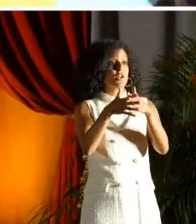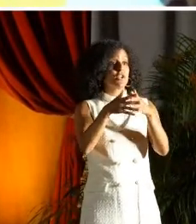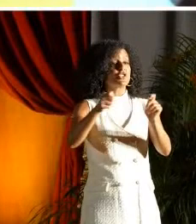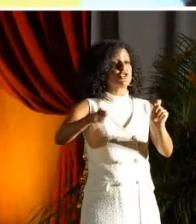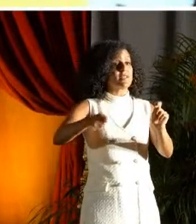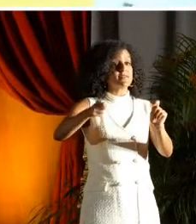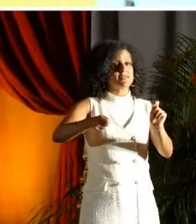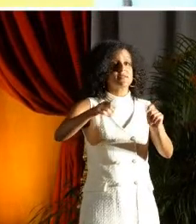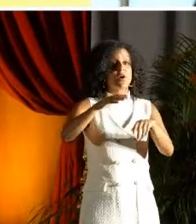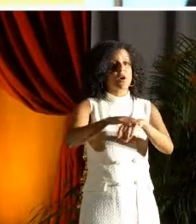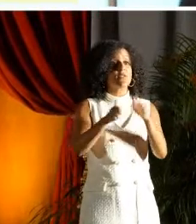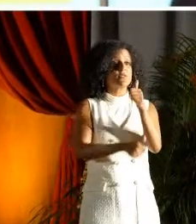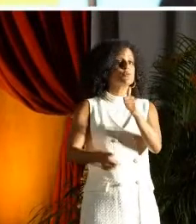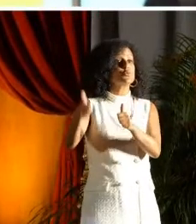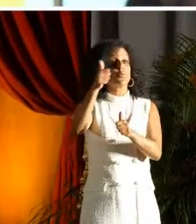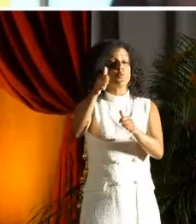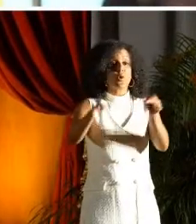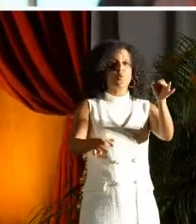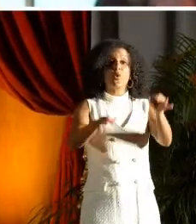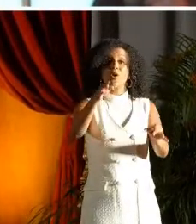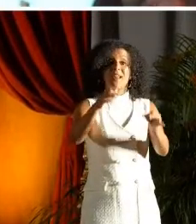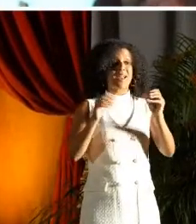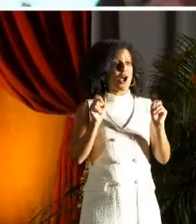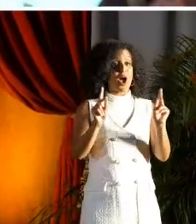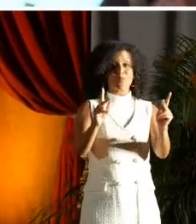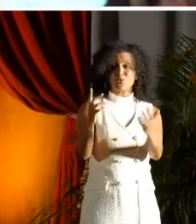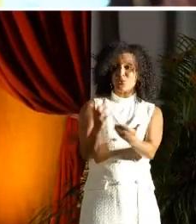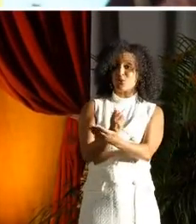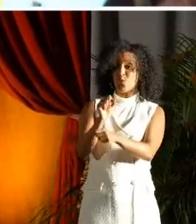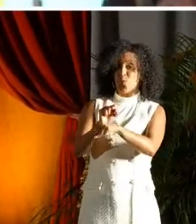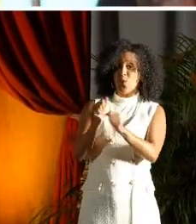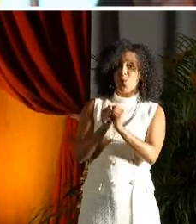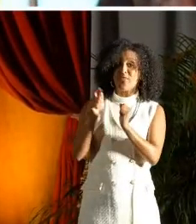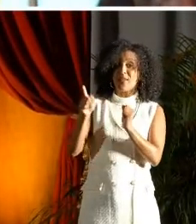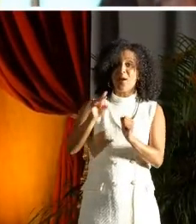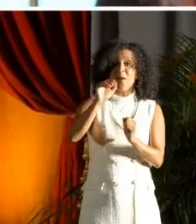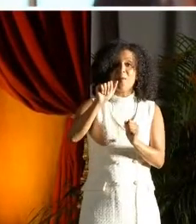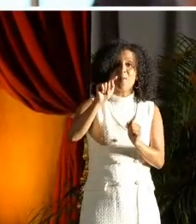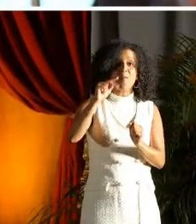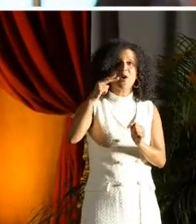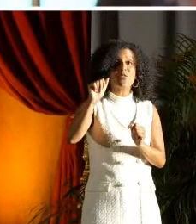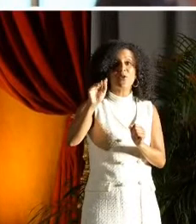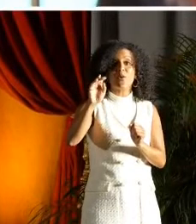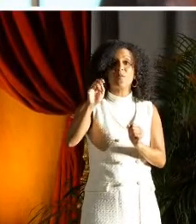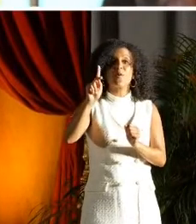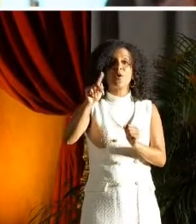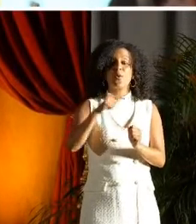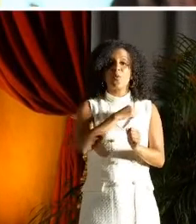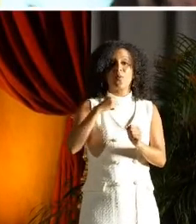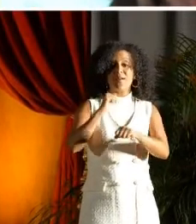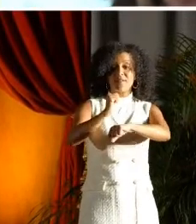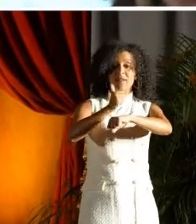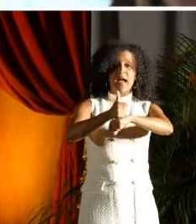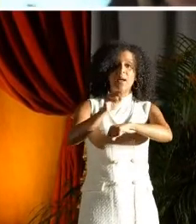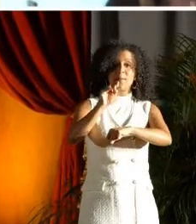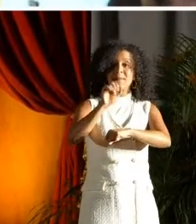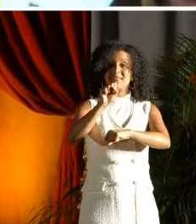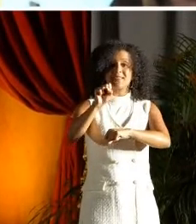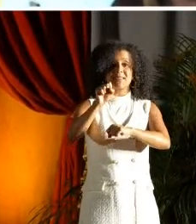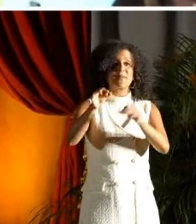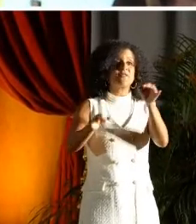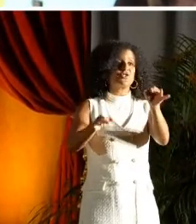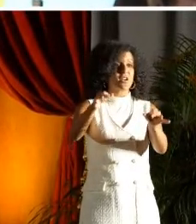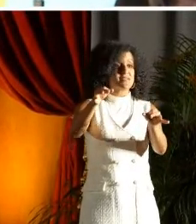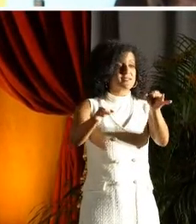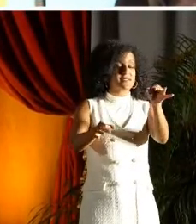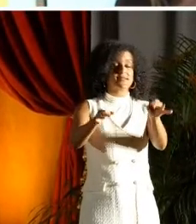the Mississippi Supreme Court, and I had an opportunity to work with him then. Martha Birkmark, we founded the Mississippi Center for Justice